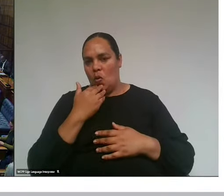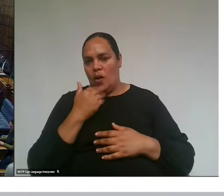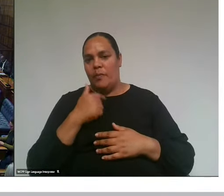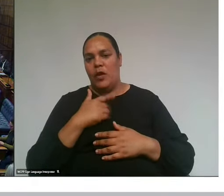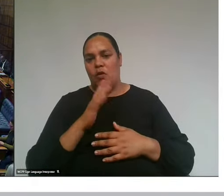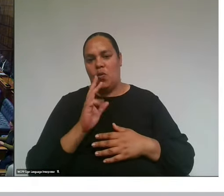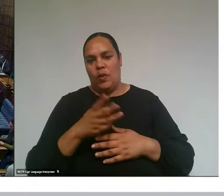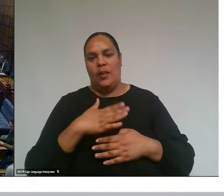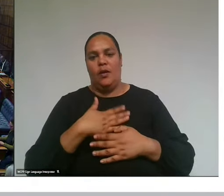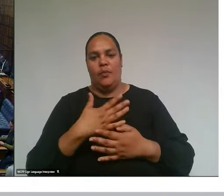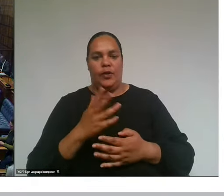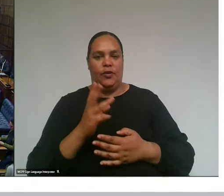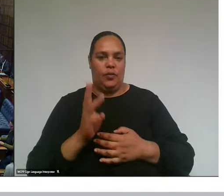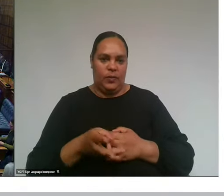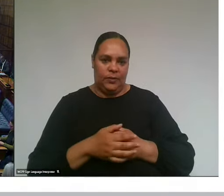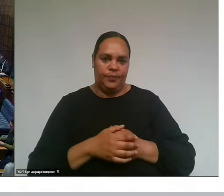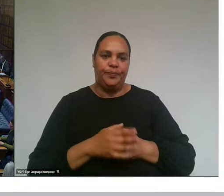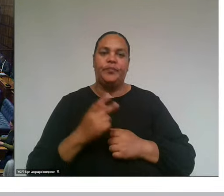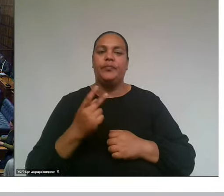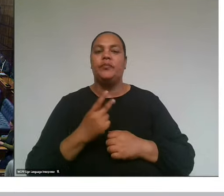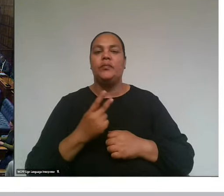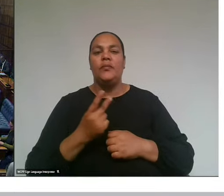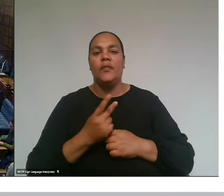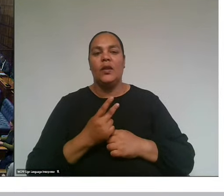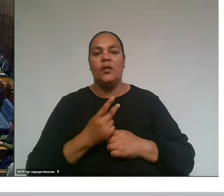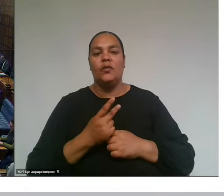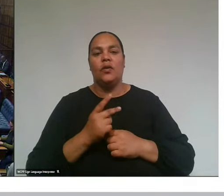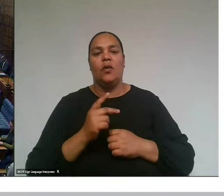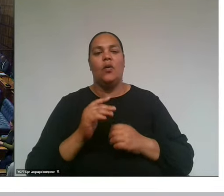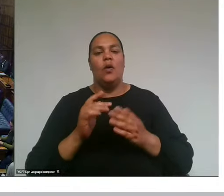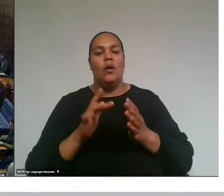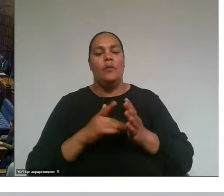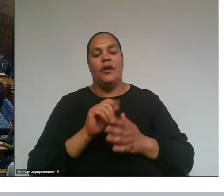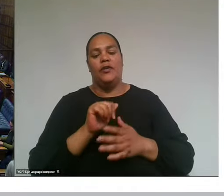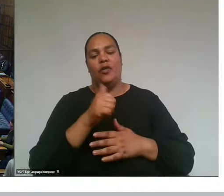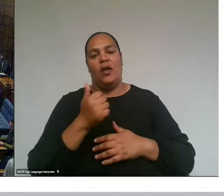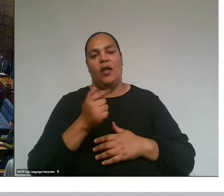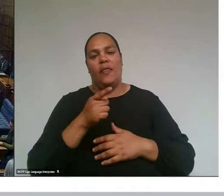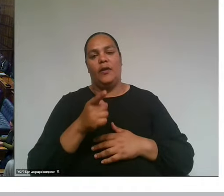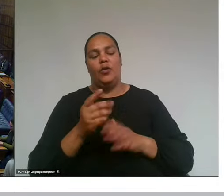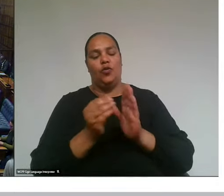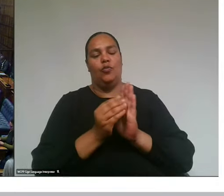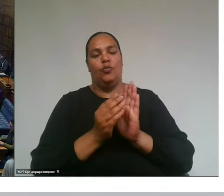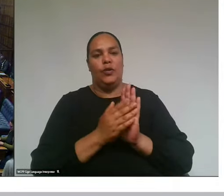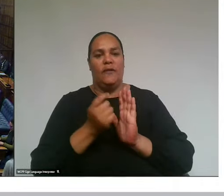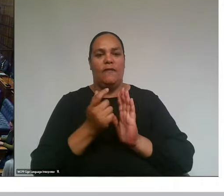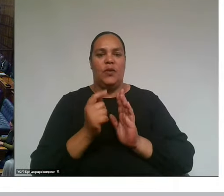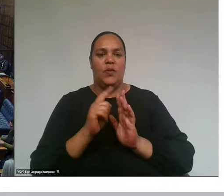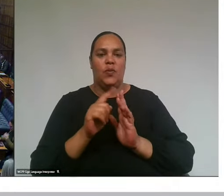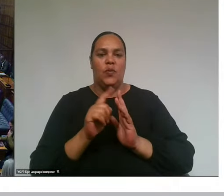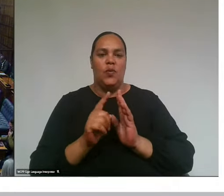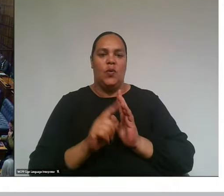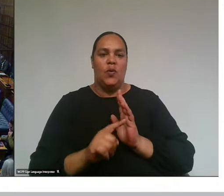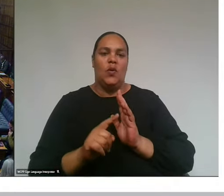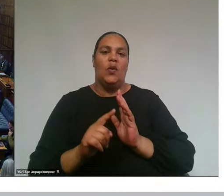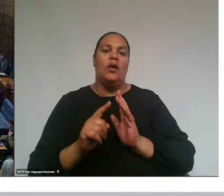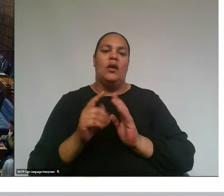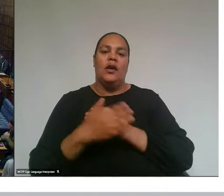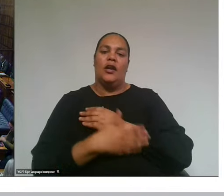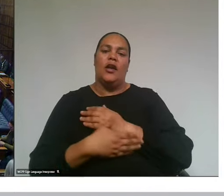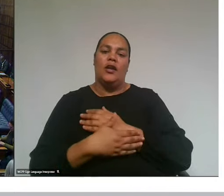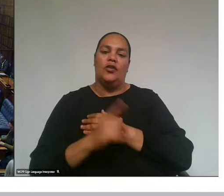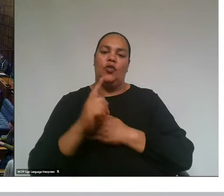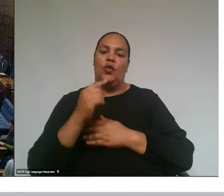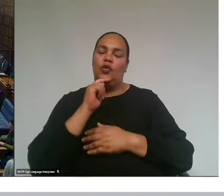would appreciate that also uh on another page you you you highlight a few of the countries which have really